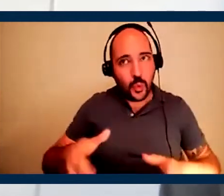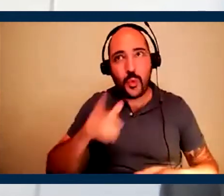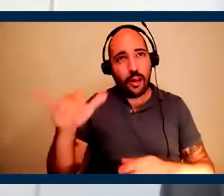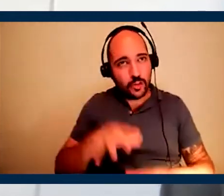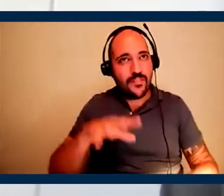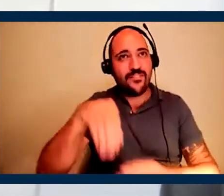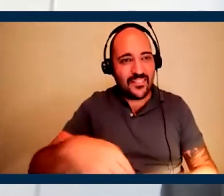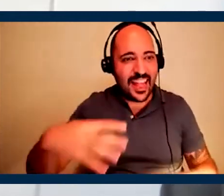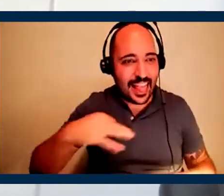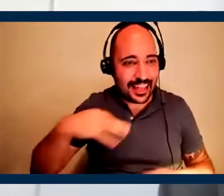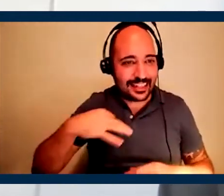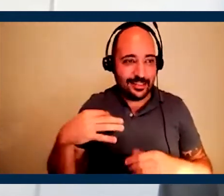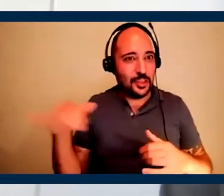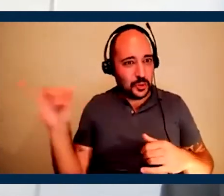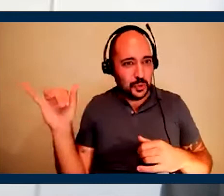is